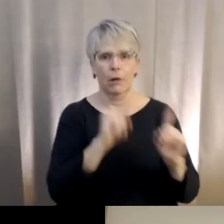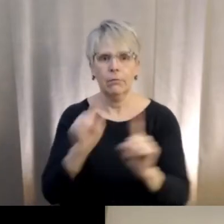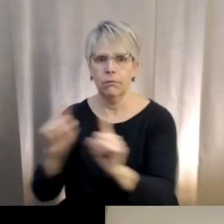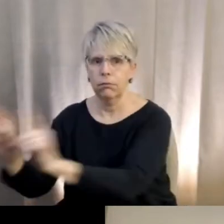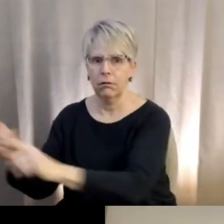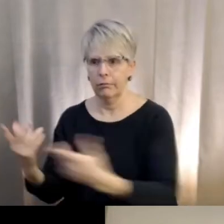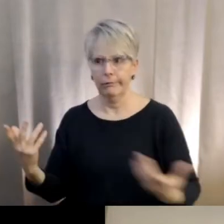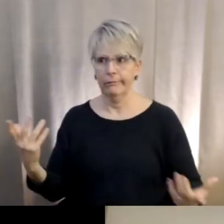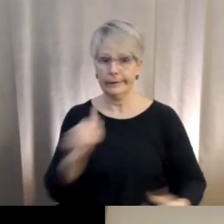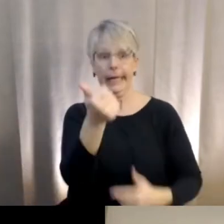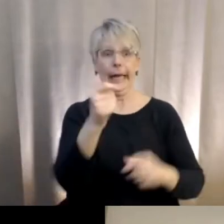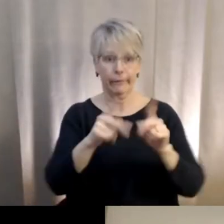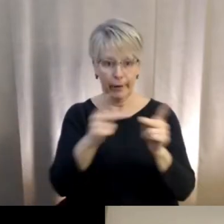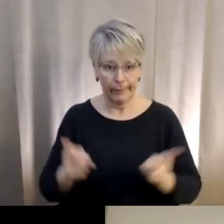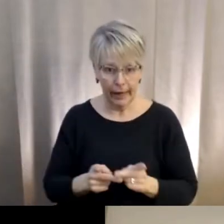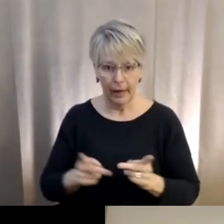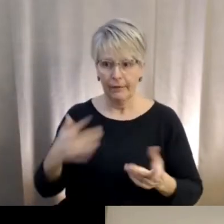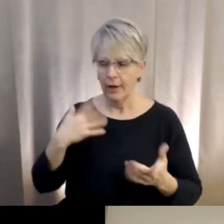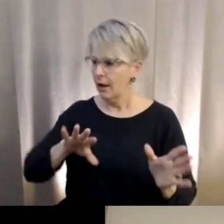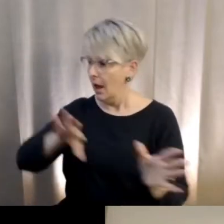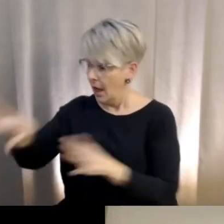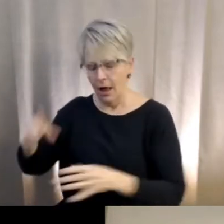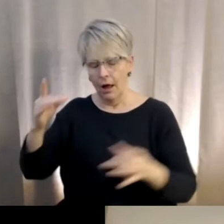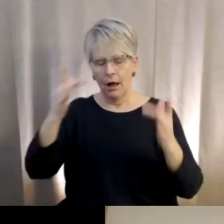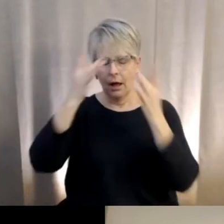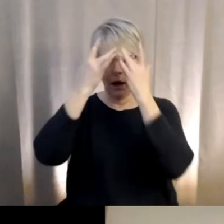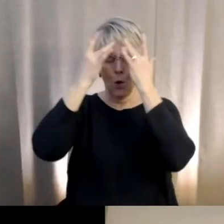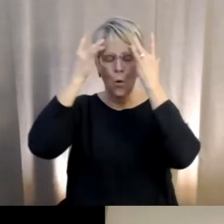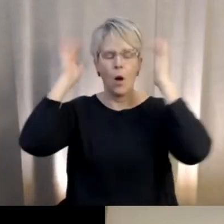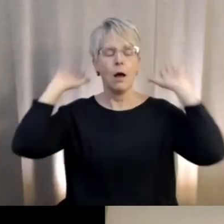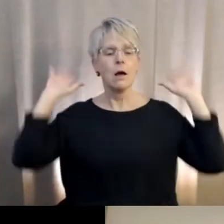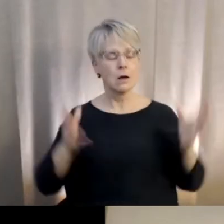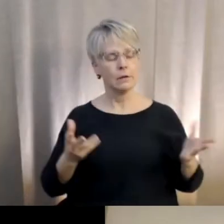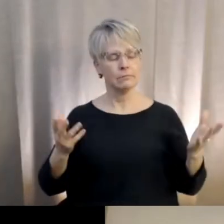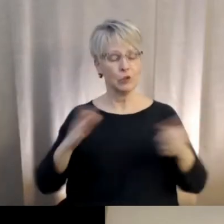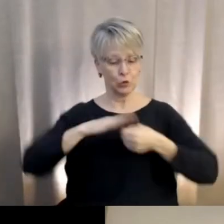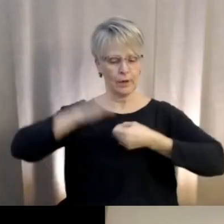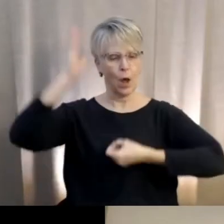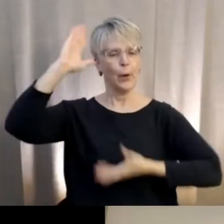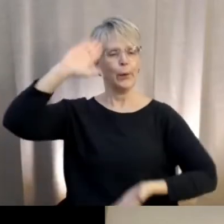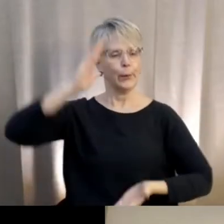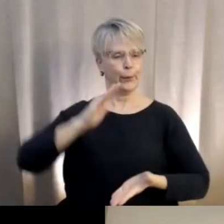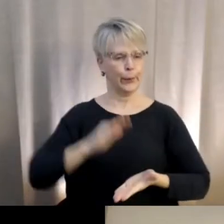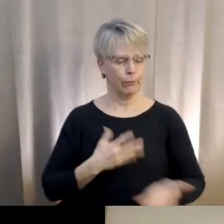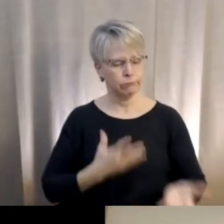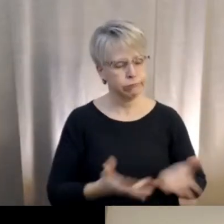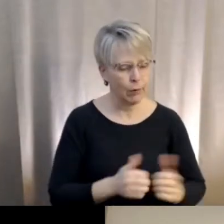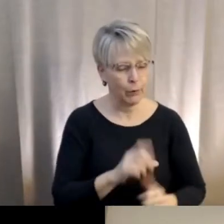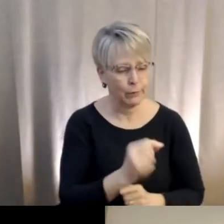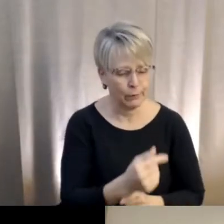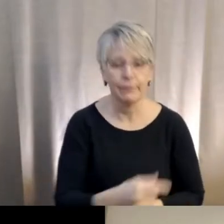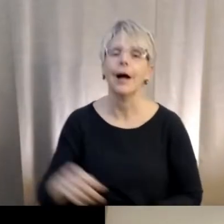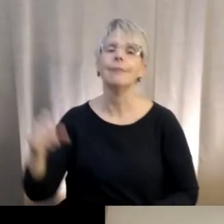that relief that's not work-related. It's just a stress reduction. Yeah,